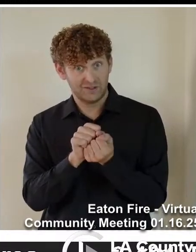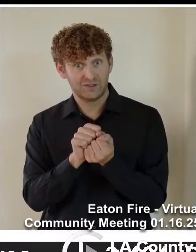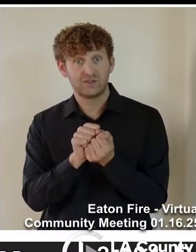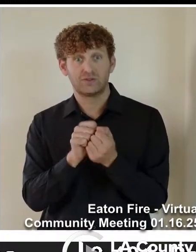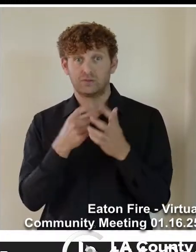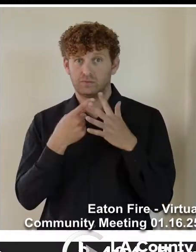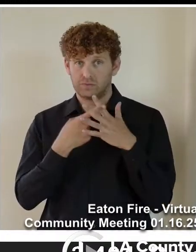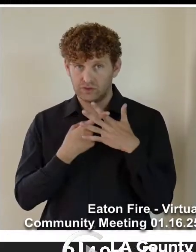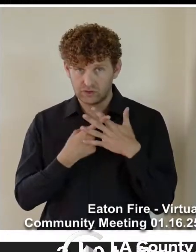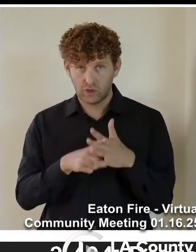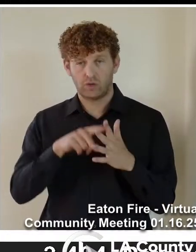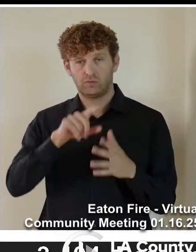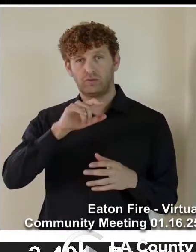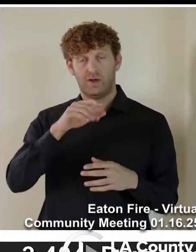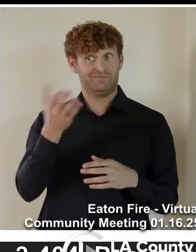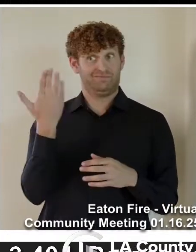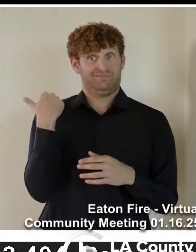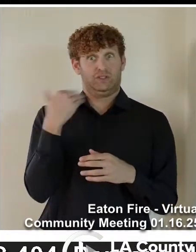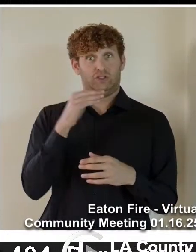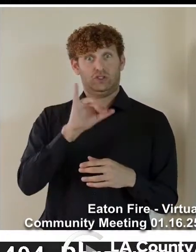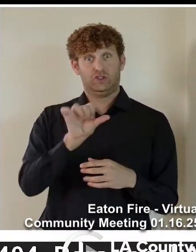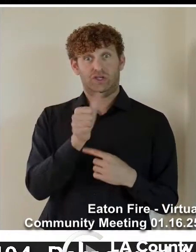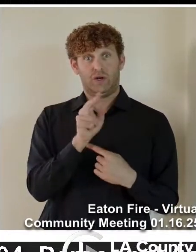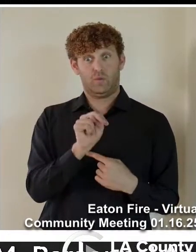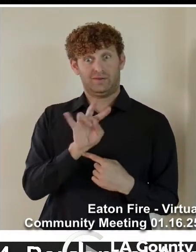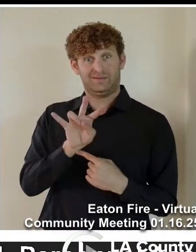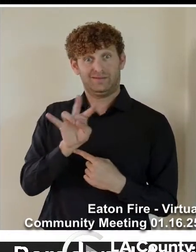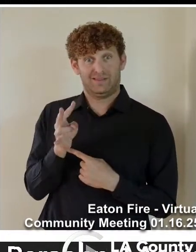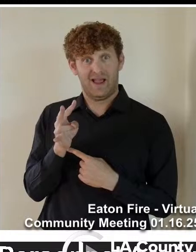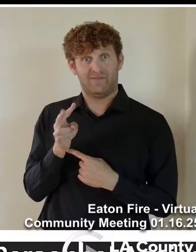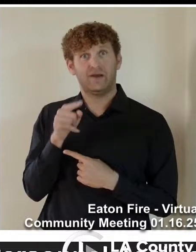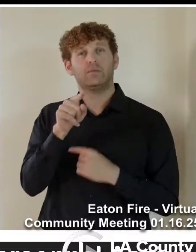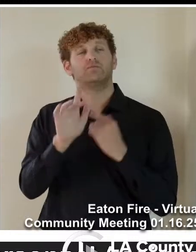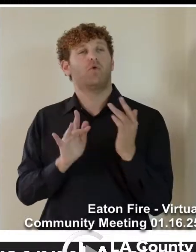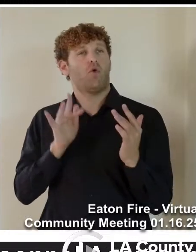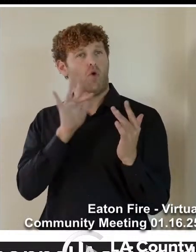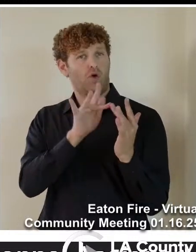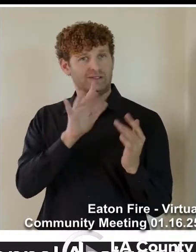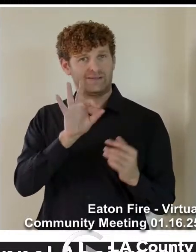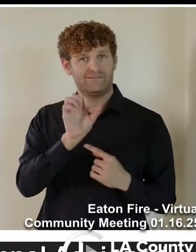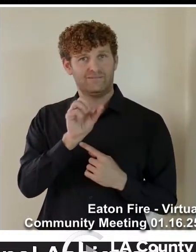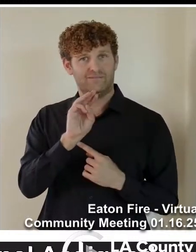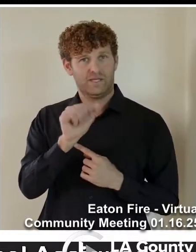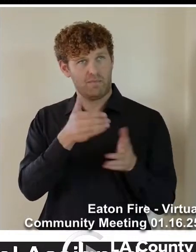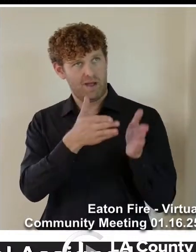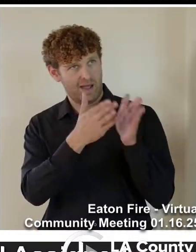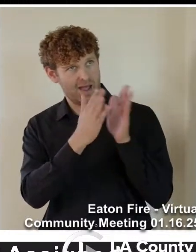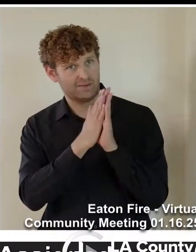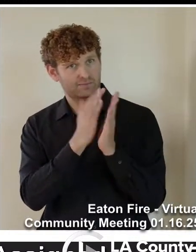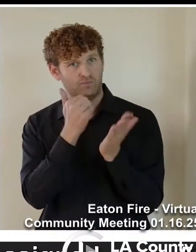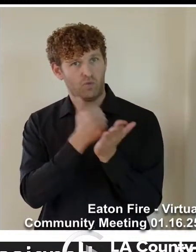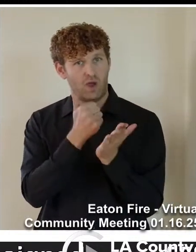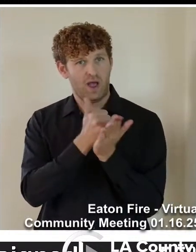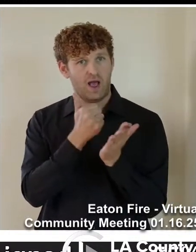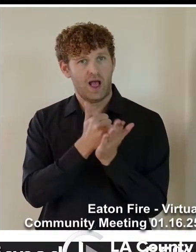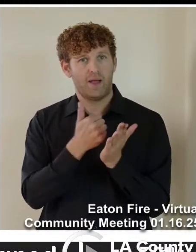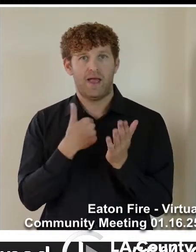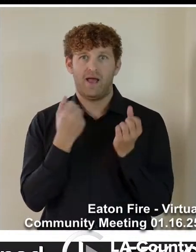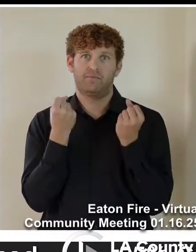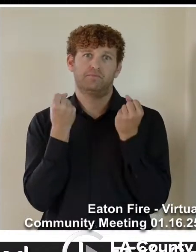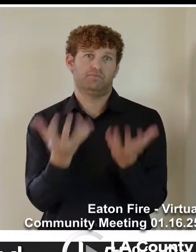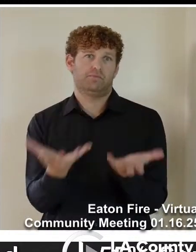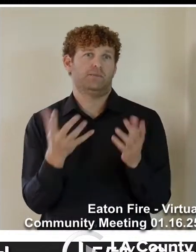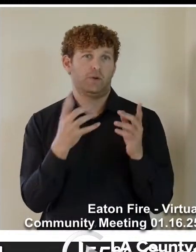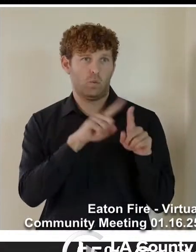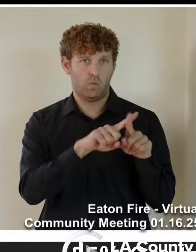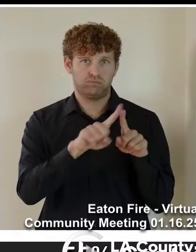on January 7th to reach out to FEMA and apply for assistance, okay? There are multiple ways you can do that. Again, you can